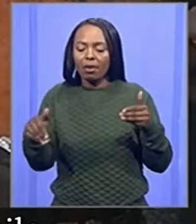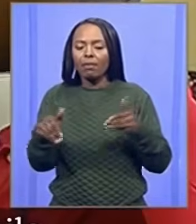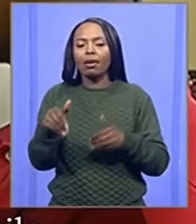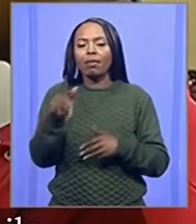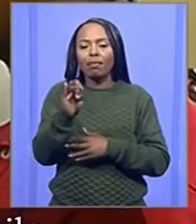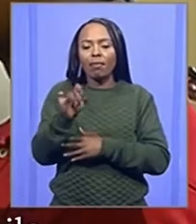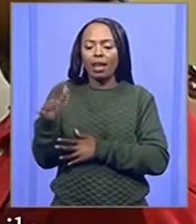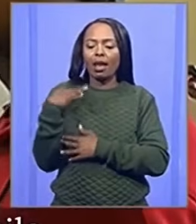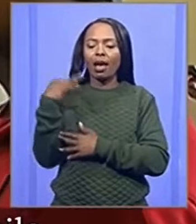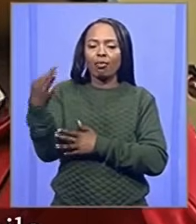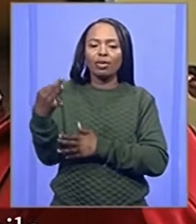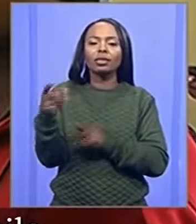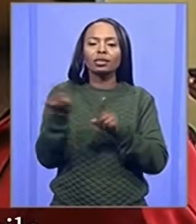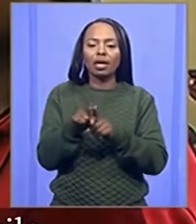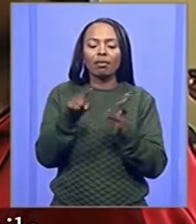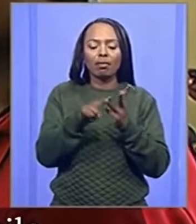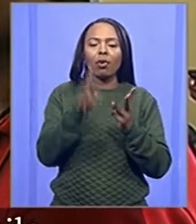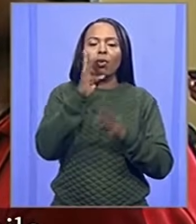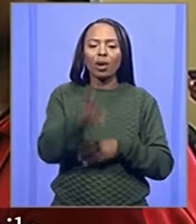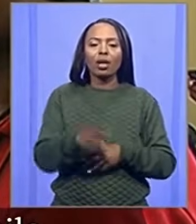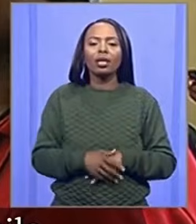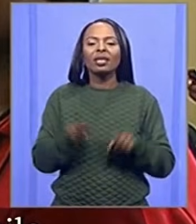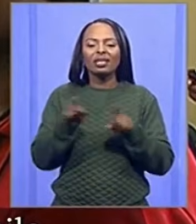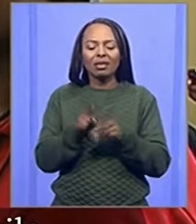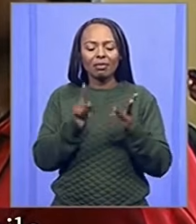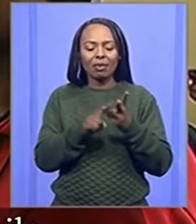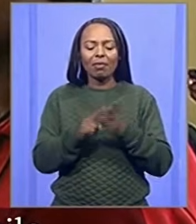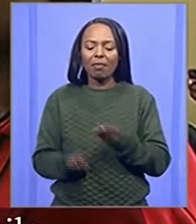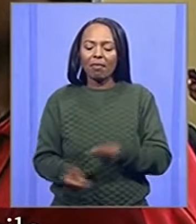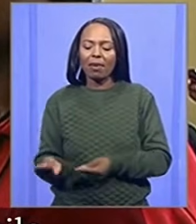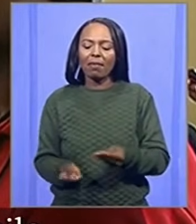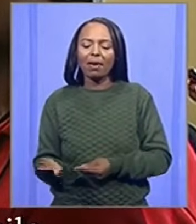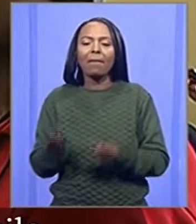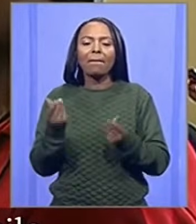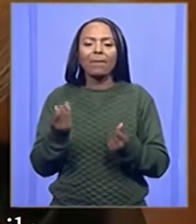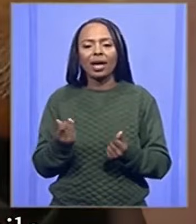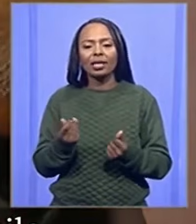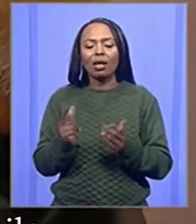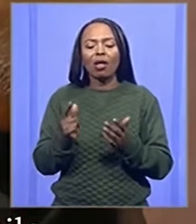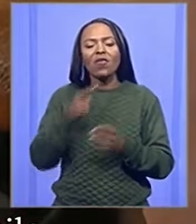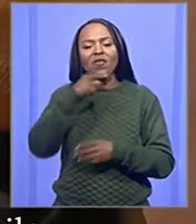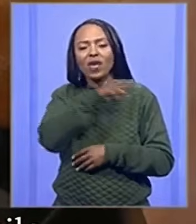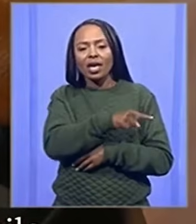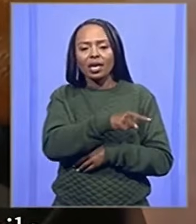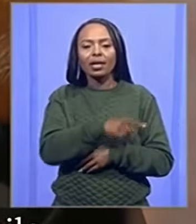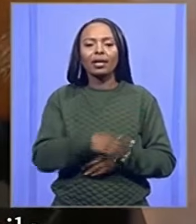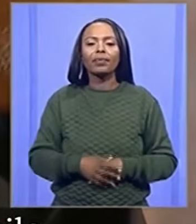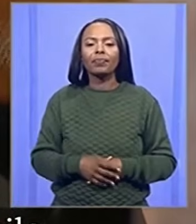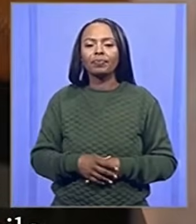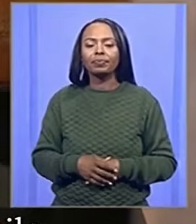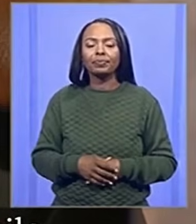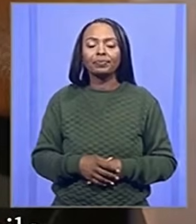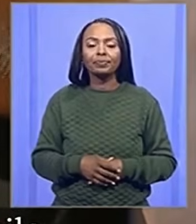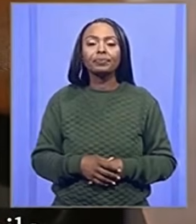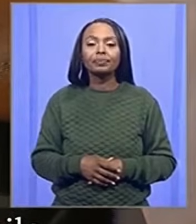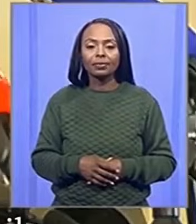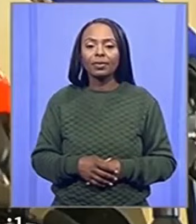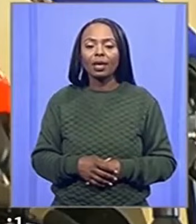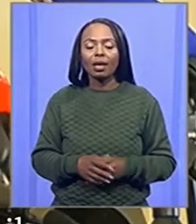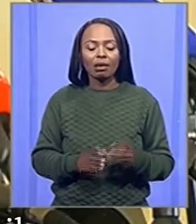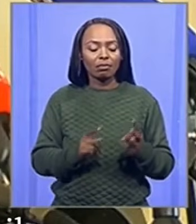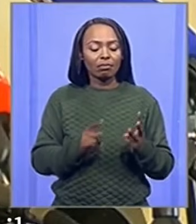kgotlatshekelo. O lebane le tatofatso e nngwe gape ya kgwebisano ya madi e se mo molaong. mosekisi o boleletse kgotlatshekelo gore ba tlile go